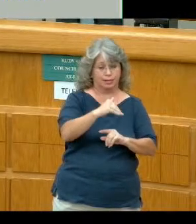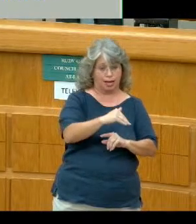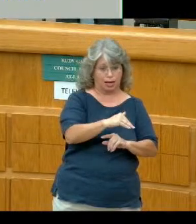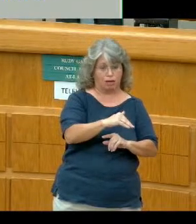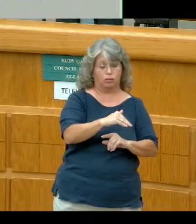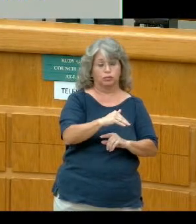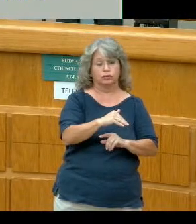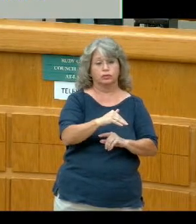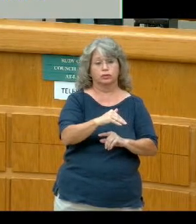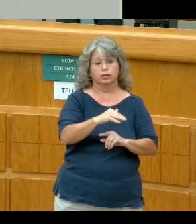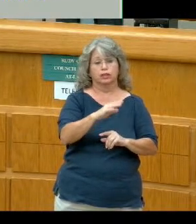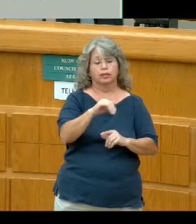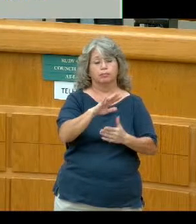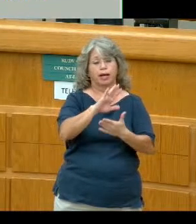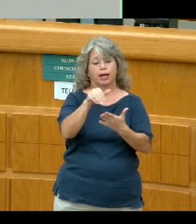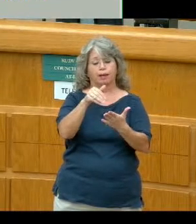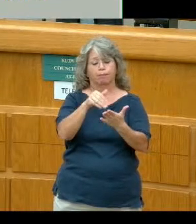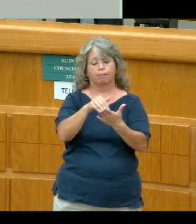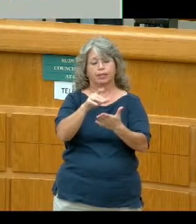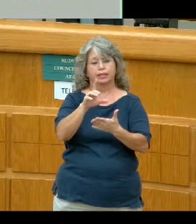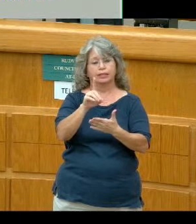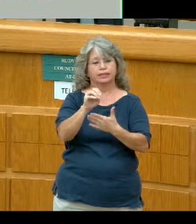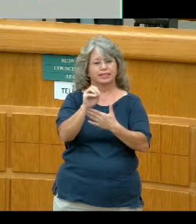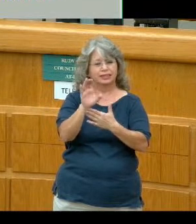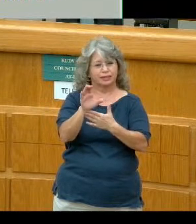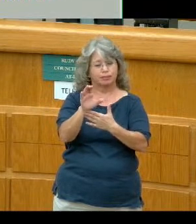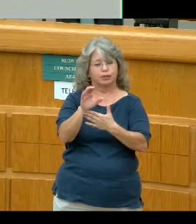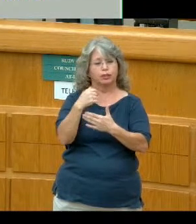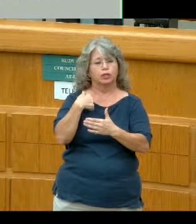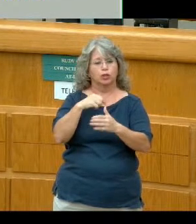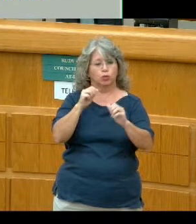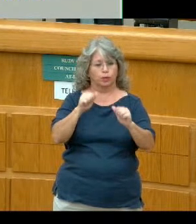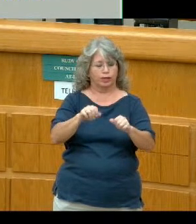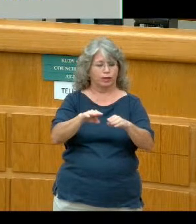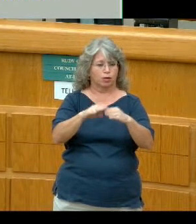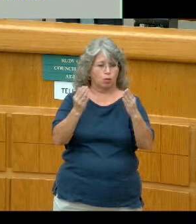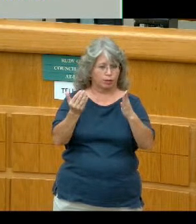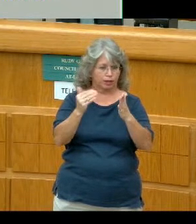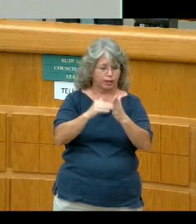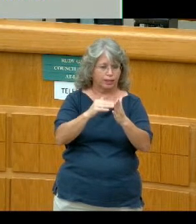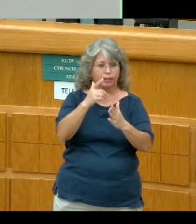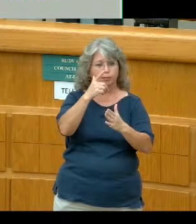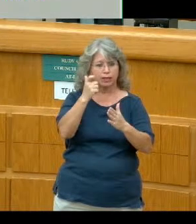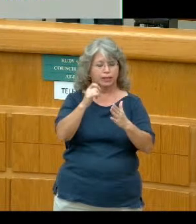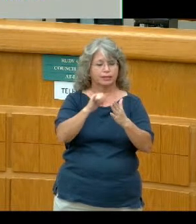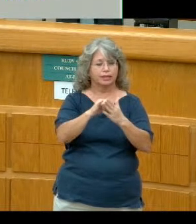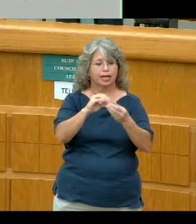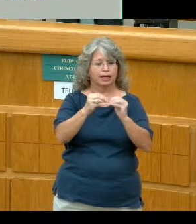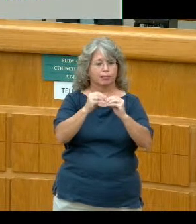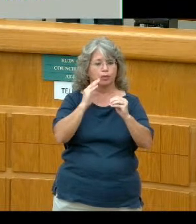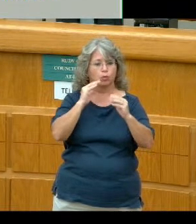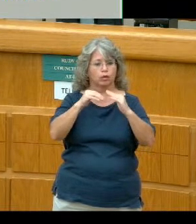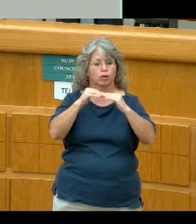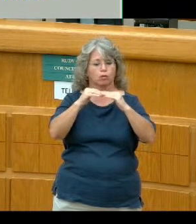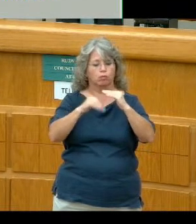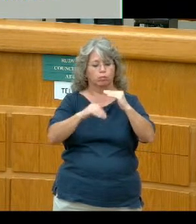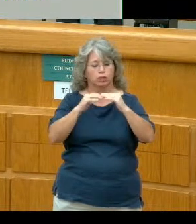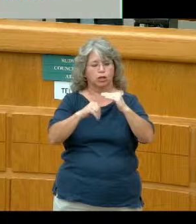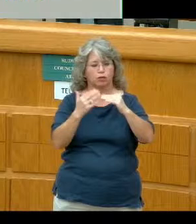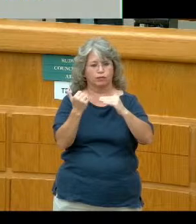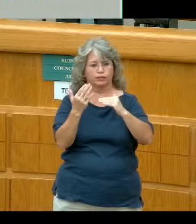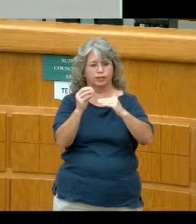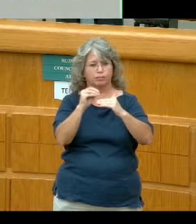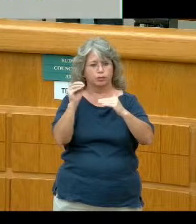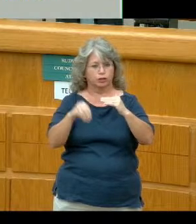By mid-December, we would open Texas again because the number of patients in the hospital would go below 15% for 7 days in